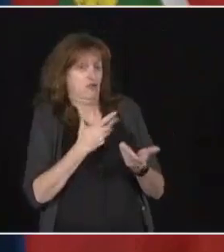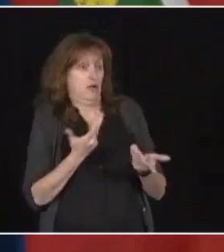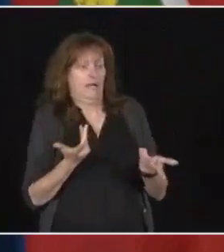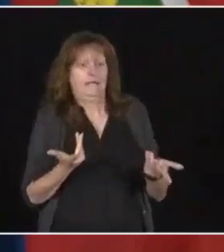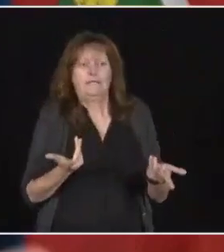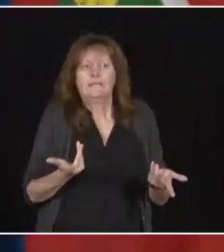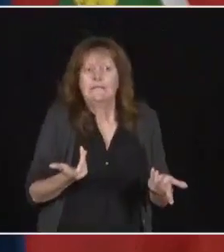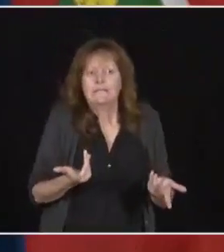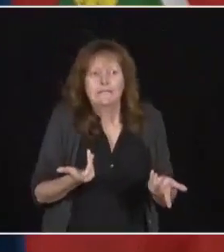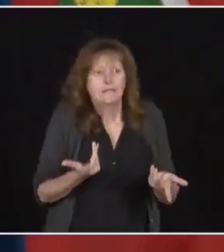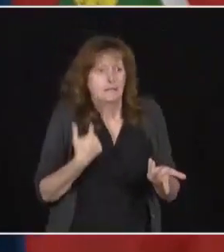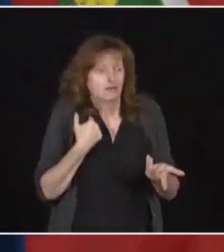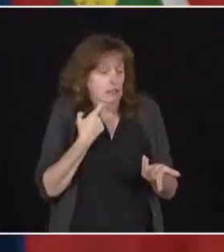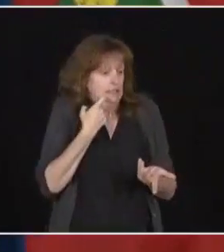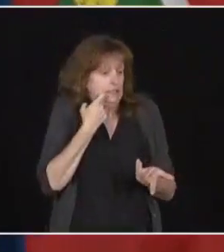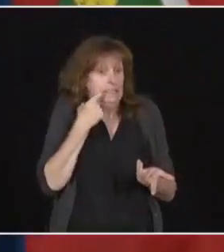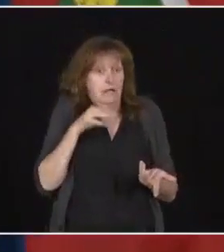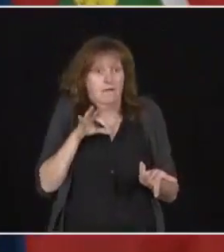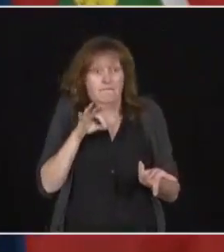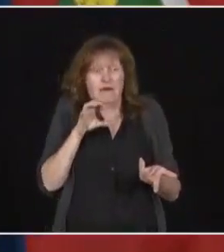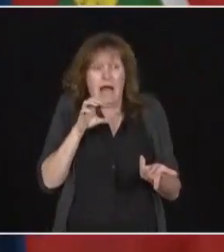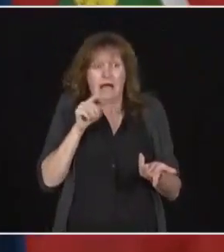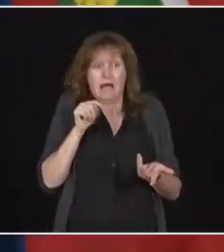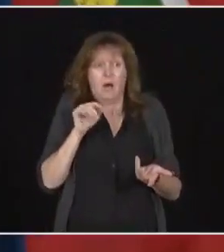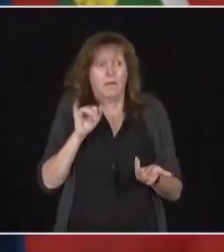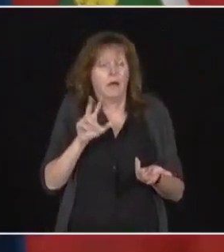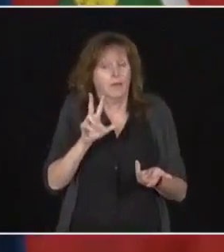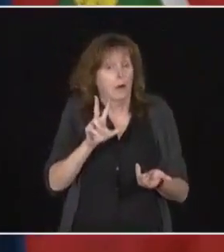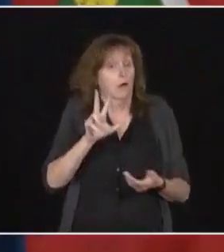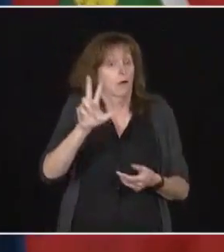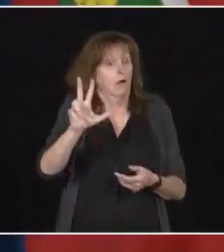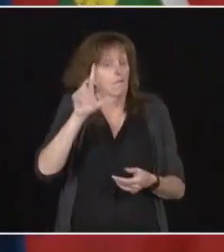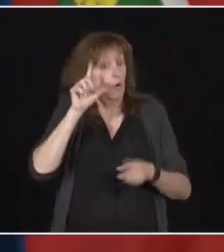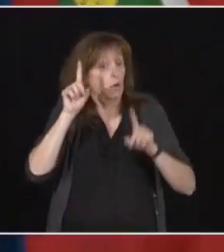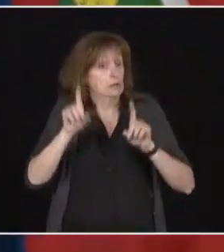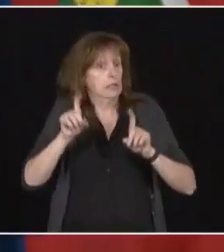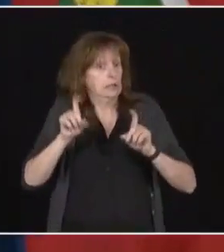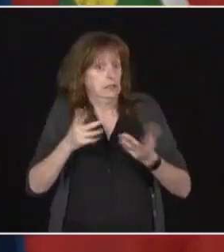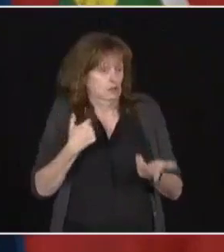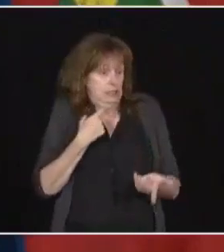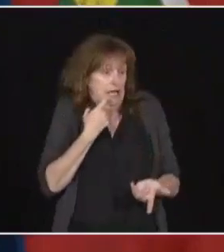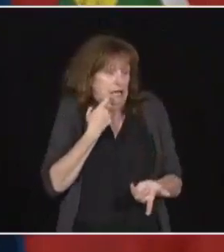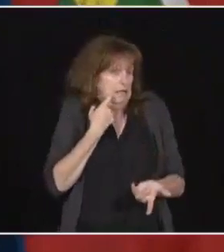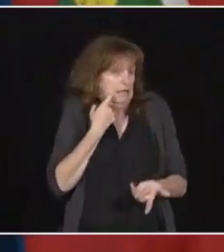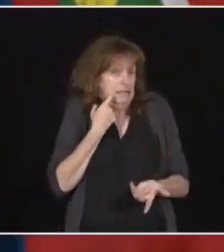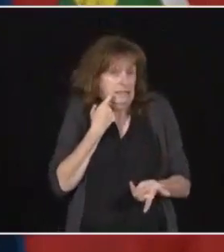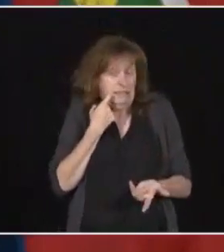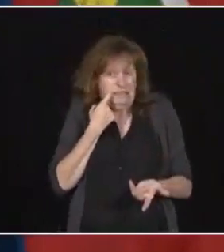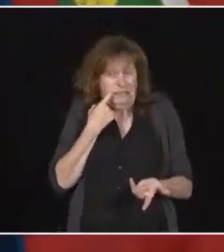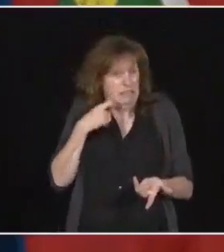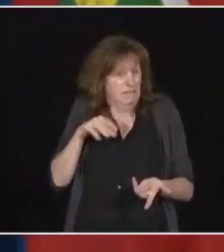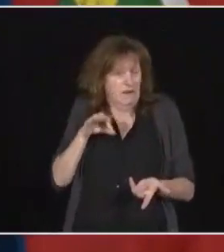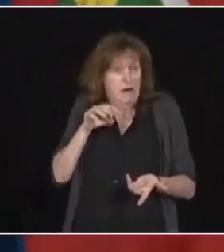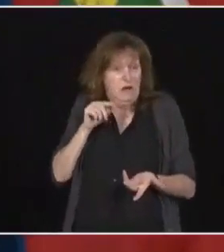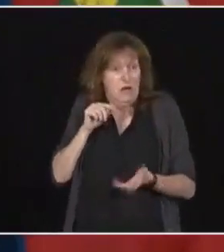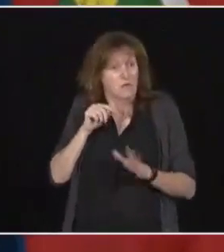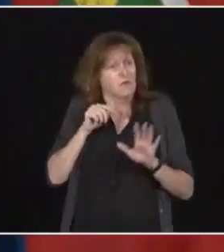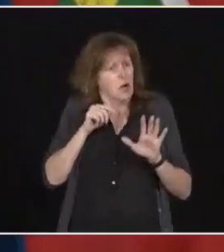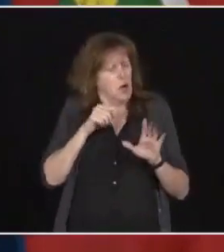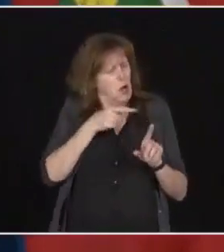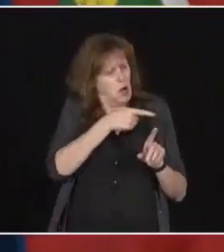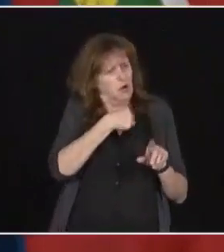I learned the information that you've heard here today a matter of minutes before coming to the podium. So I would refer you to the Premier's